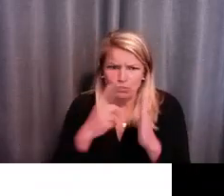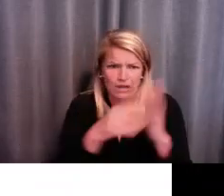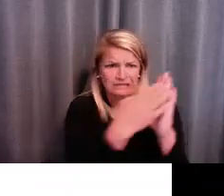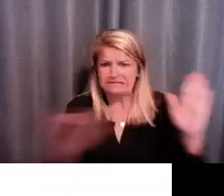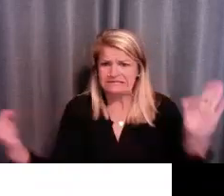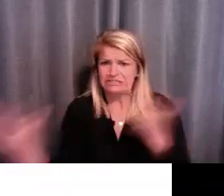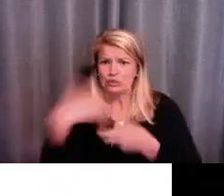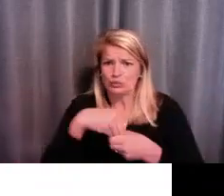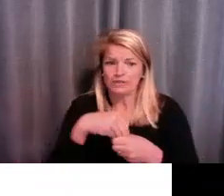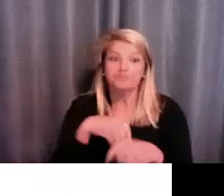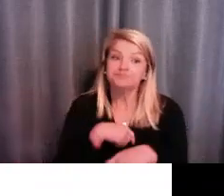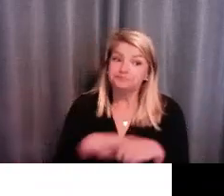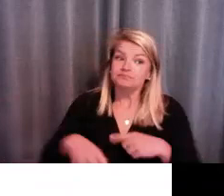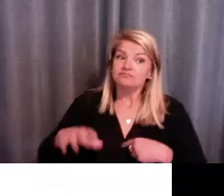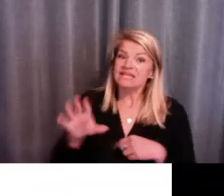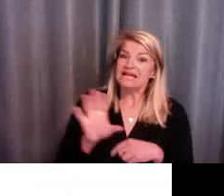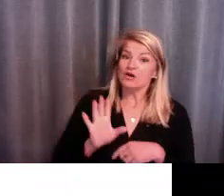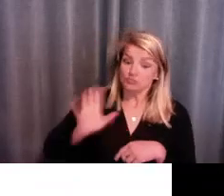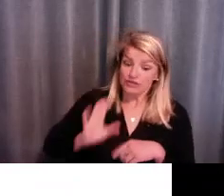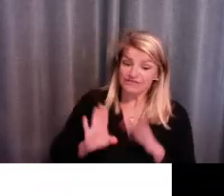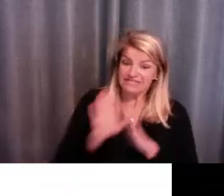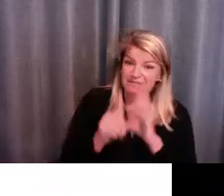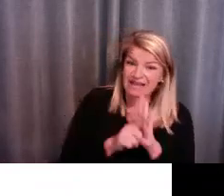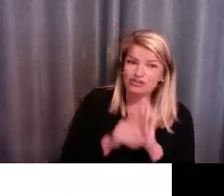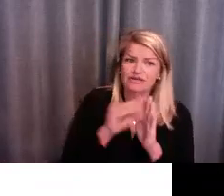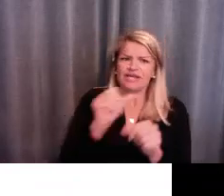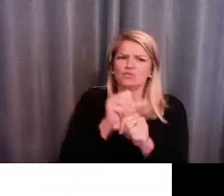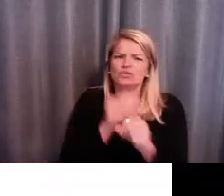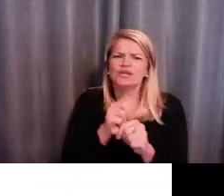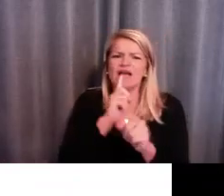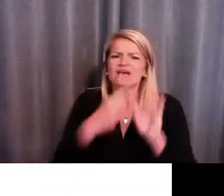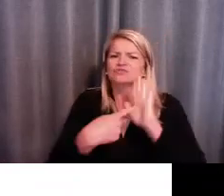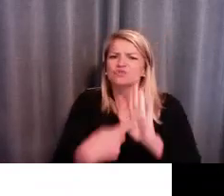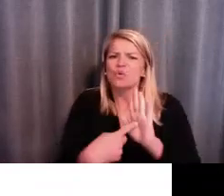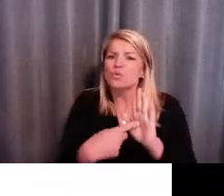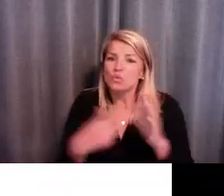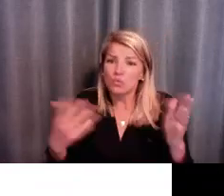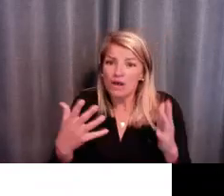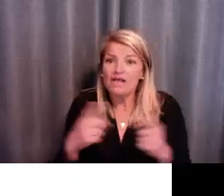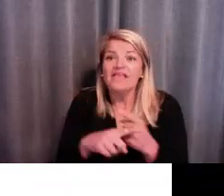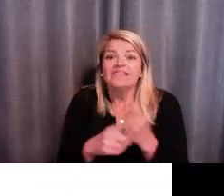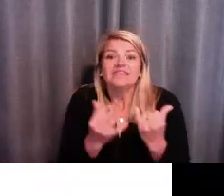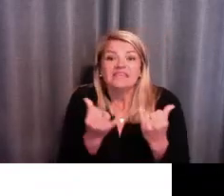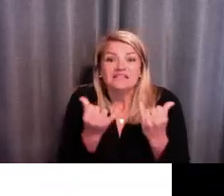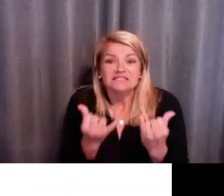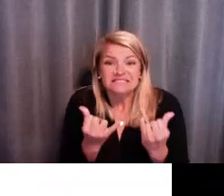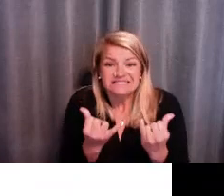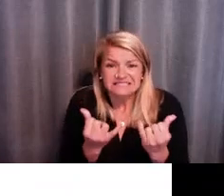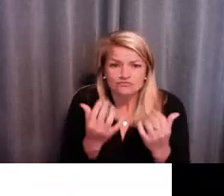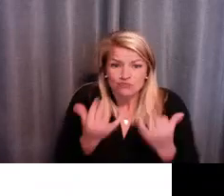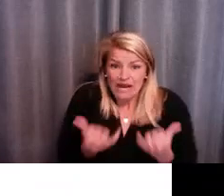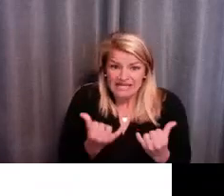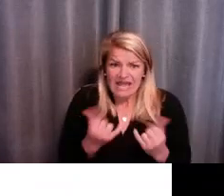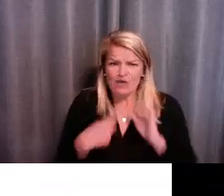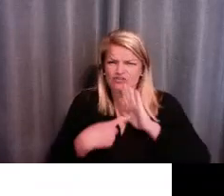previous and background work has proven and pointed that the existing architectures of the minimum